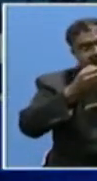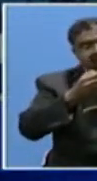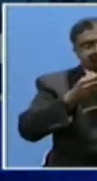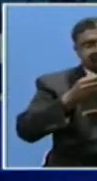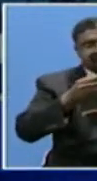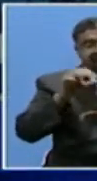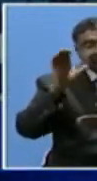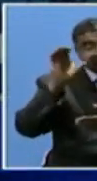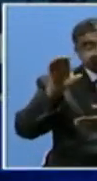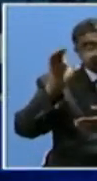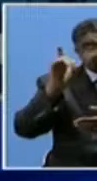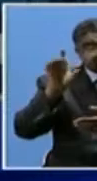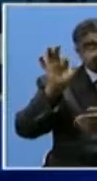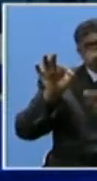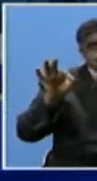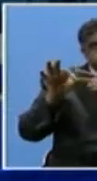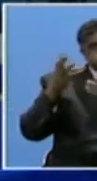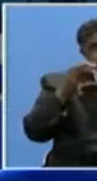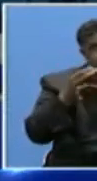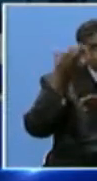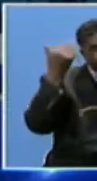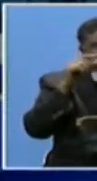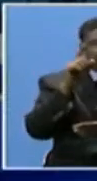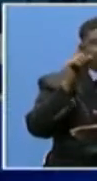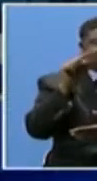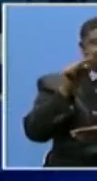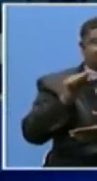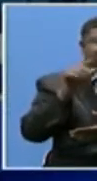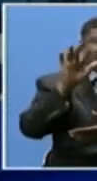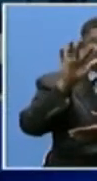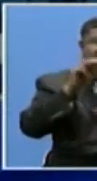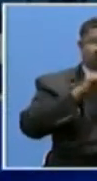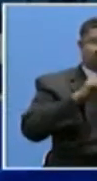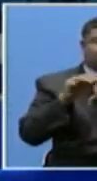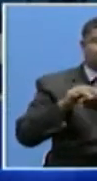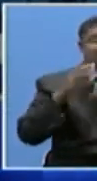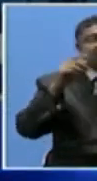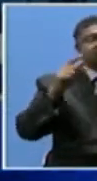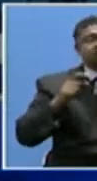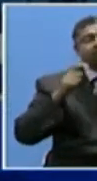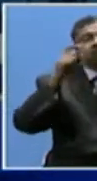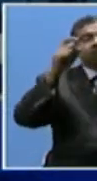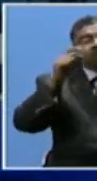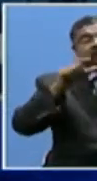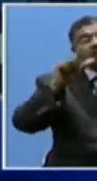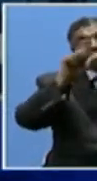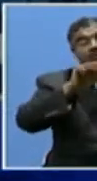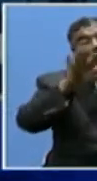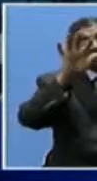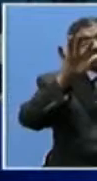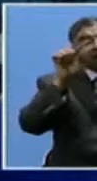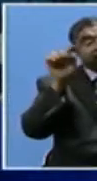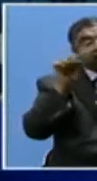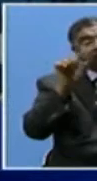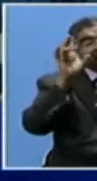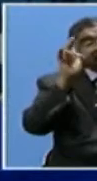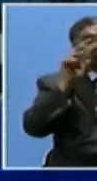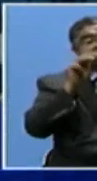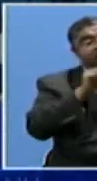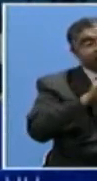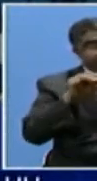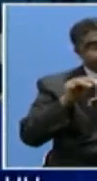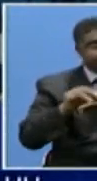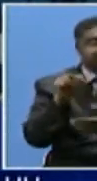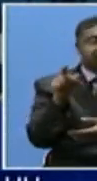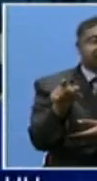the allocation of CDF from 1.6 million kwacha to 25.7 million. President